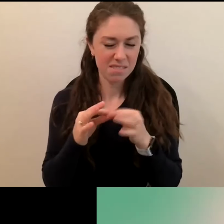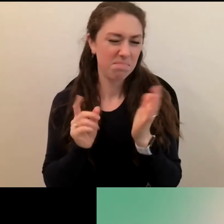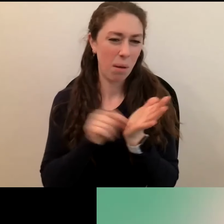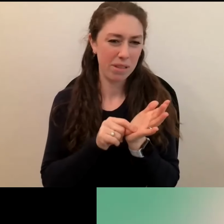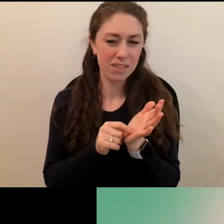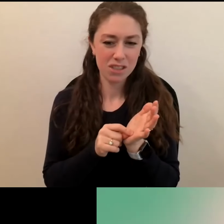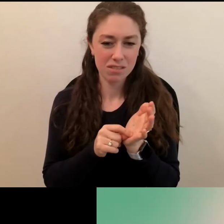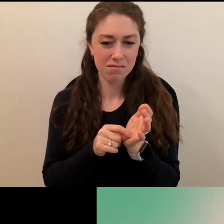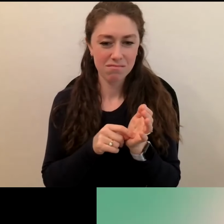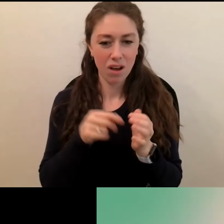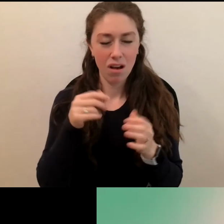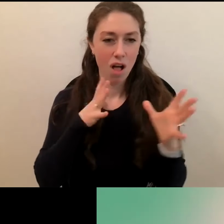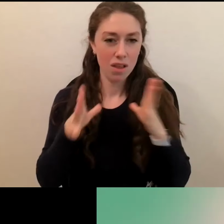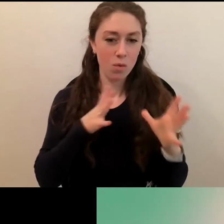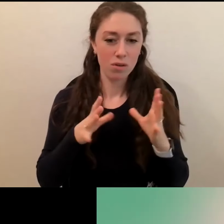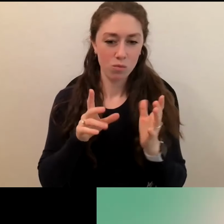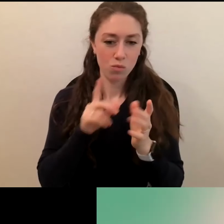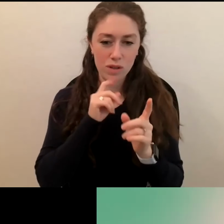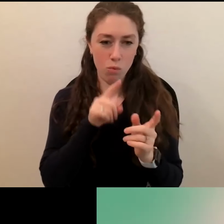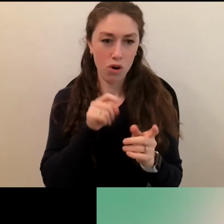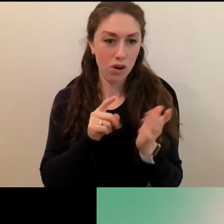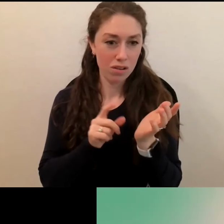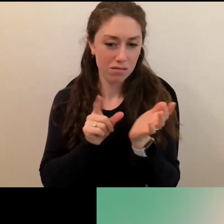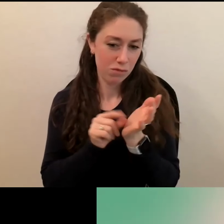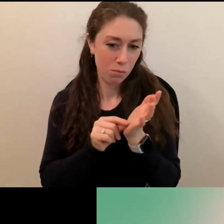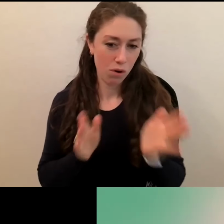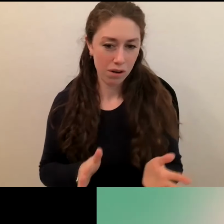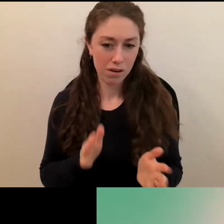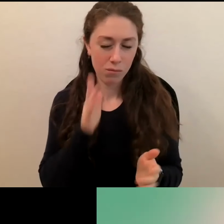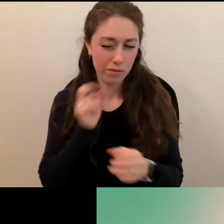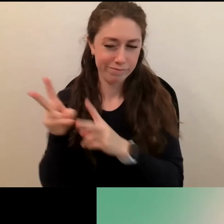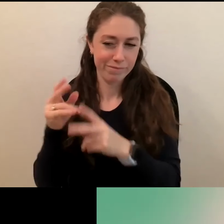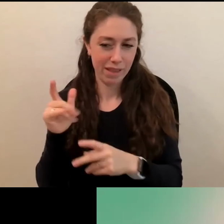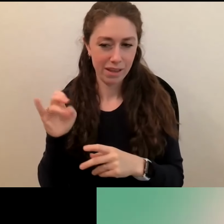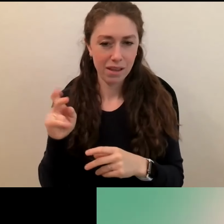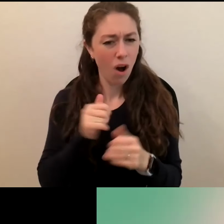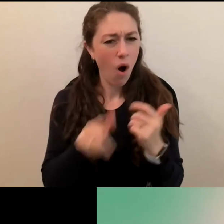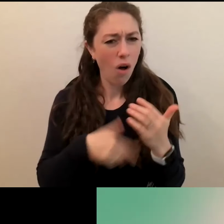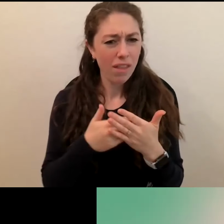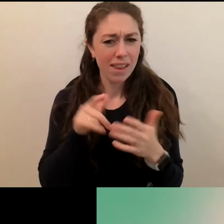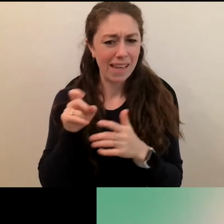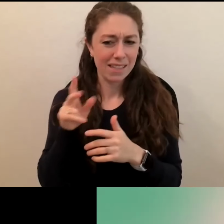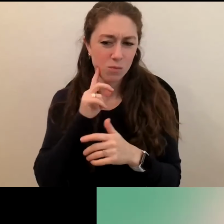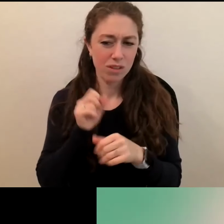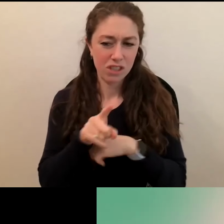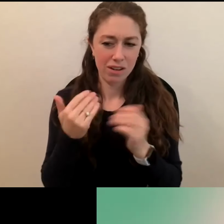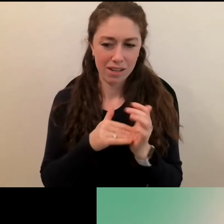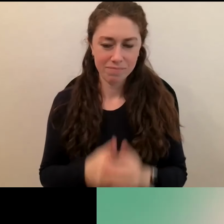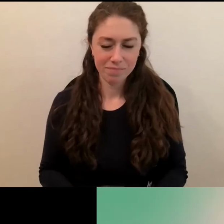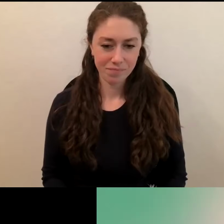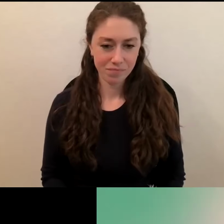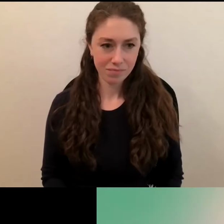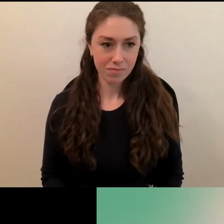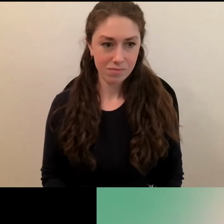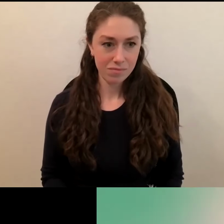put that in the chat, and definitely all the links and things from the chat will be shared with everyone. You know, following the big